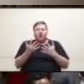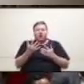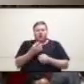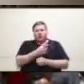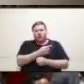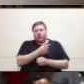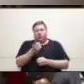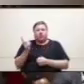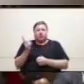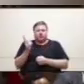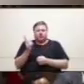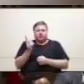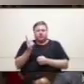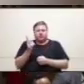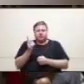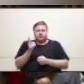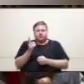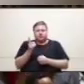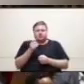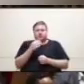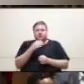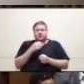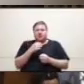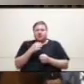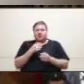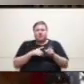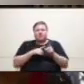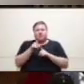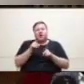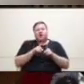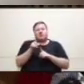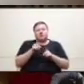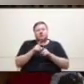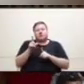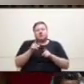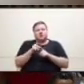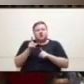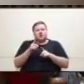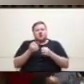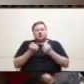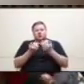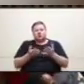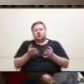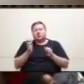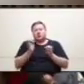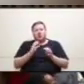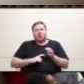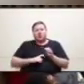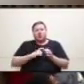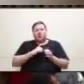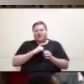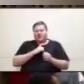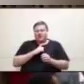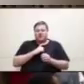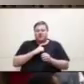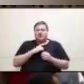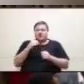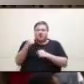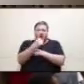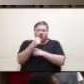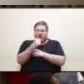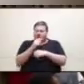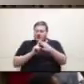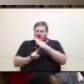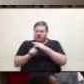no confidence to be in the office. So there was that drama in the